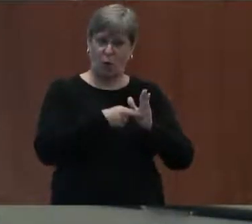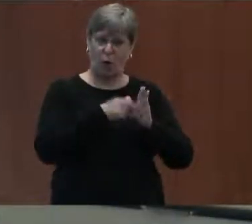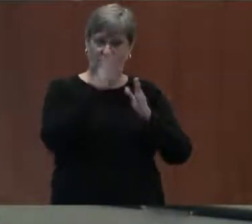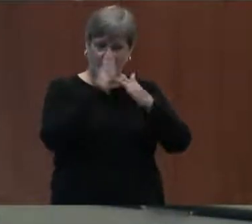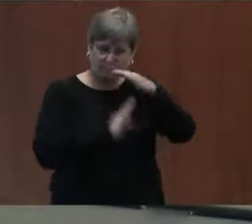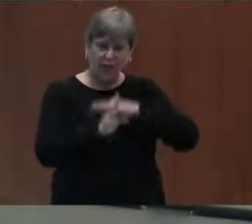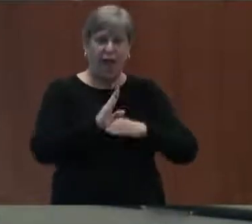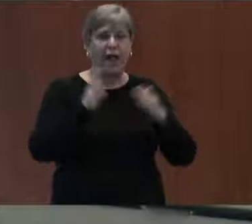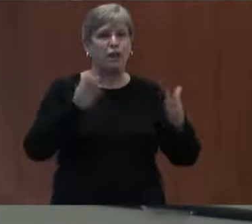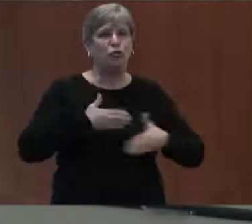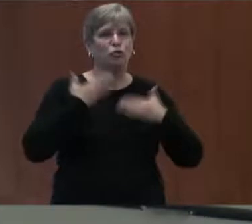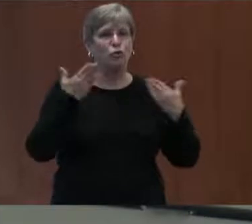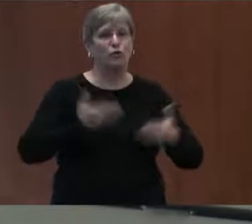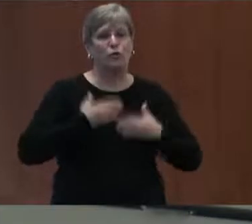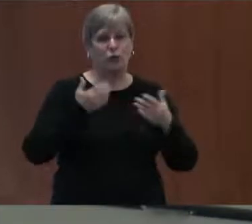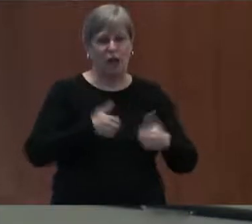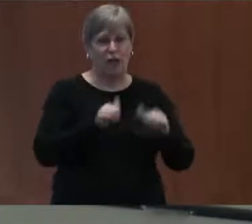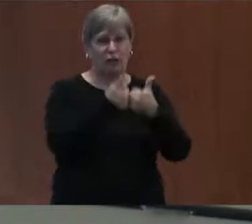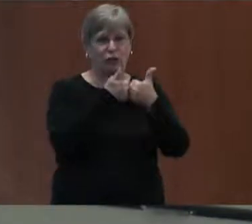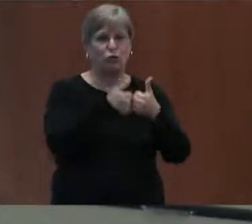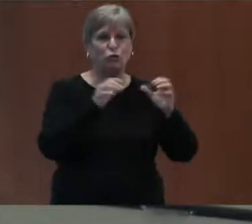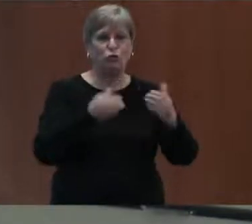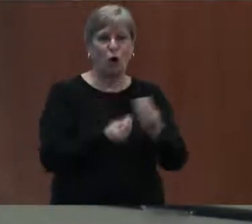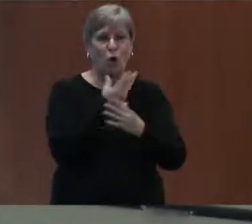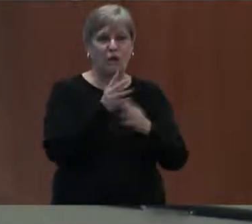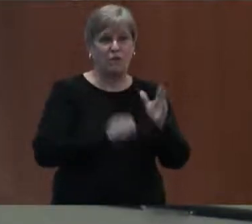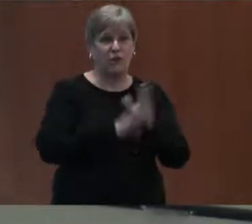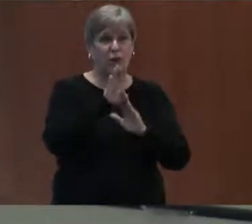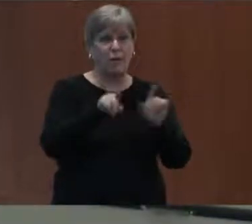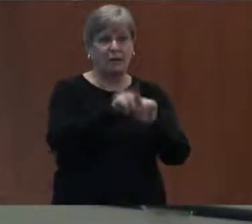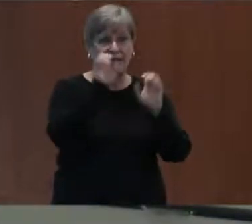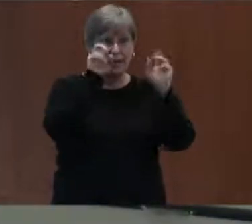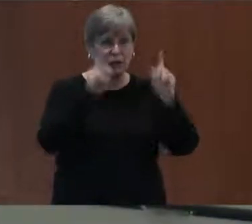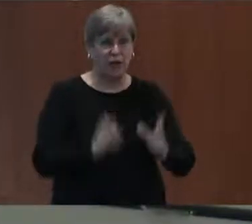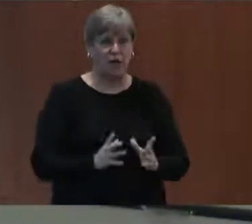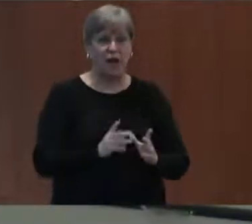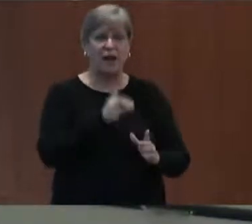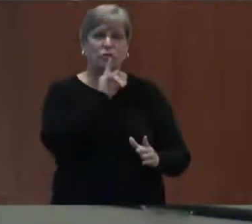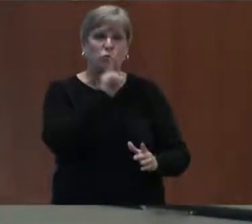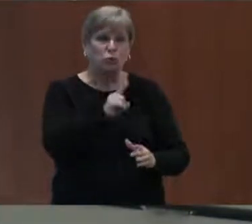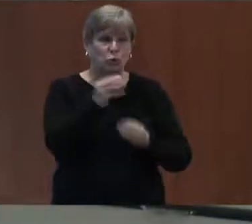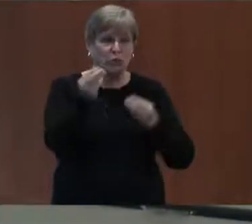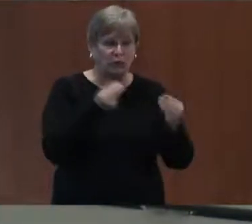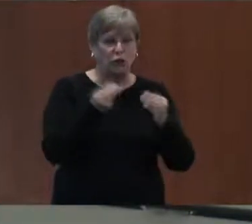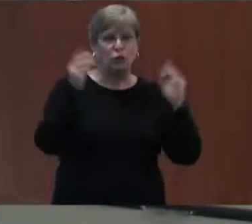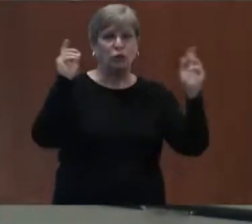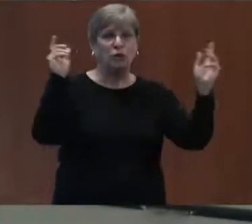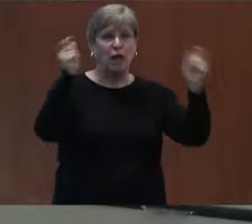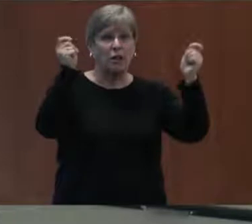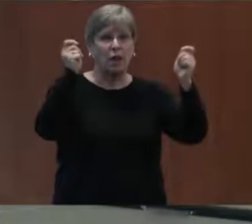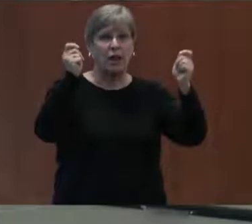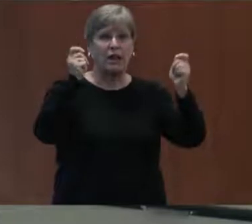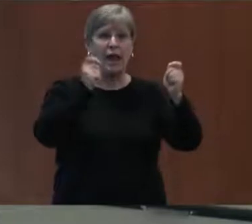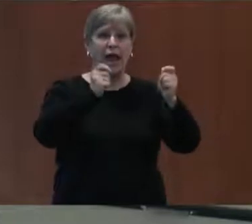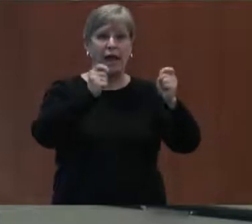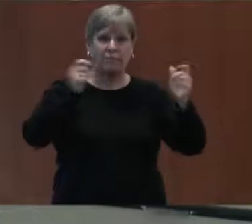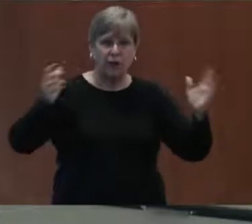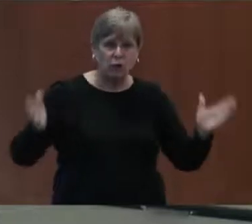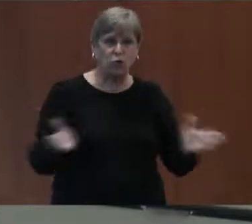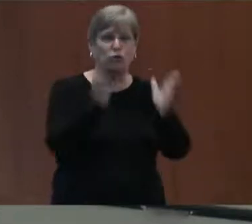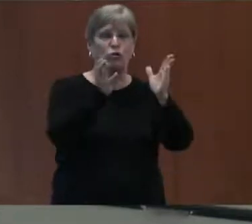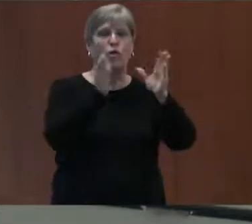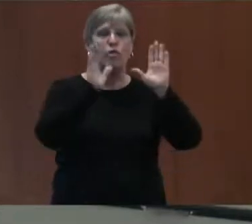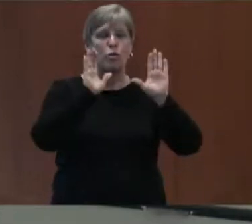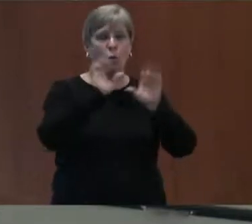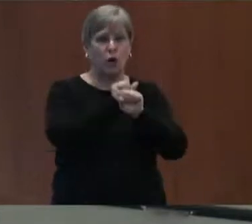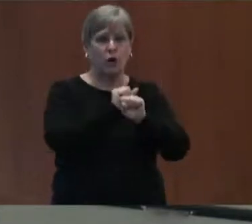joyful challenge to continue to grow and develop as an educator, and as a sincere mission to celebrate and amplify the incredible work being